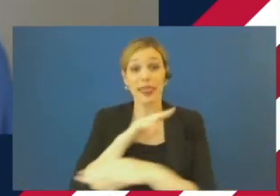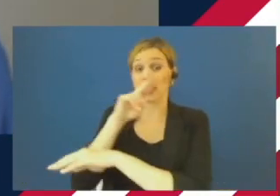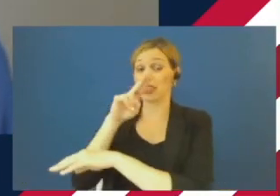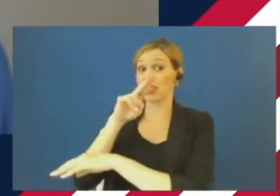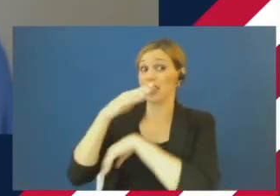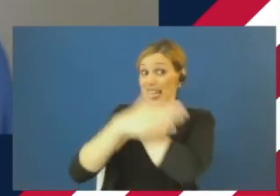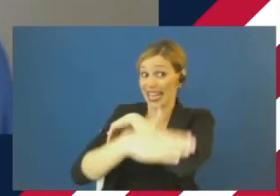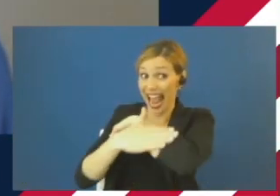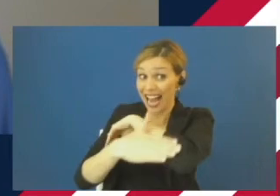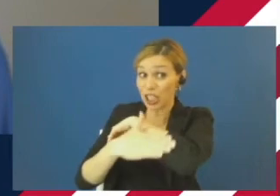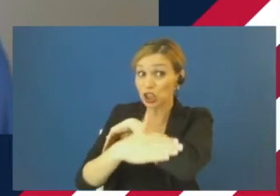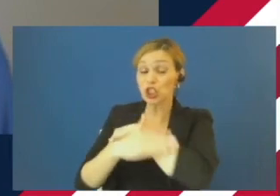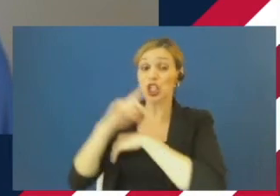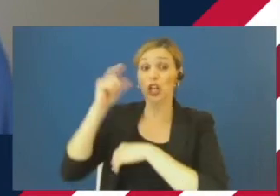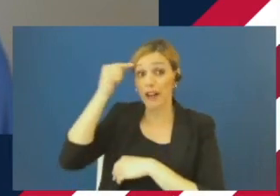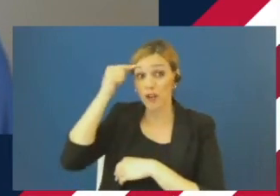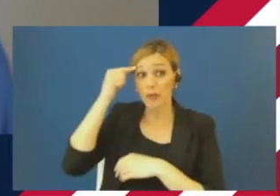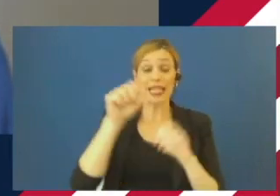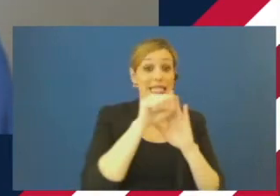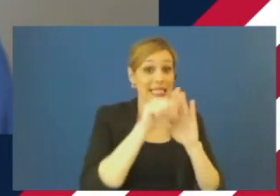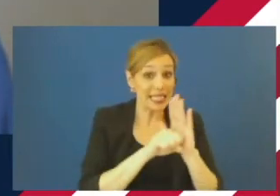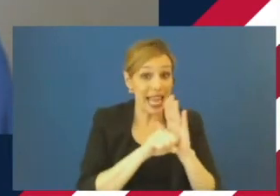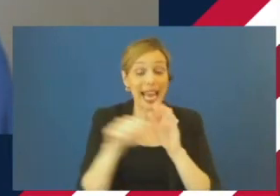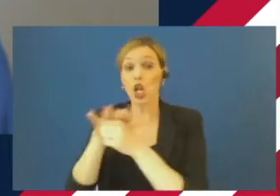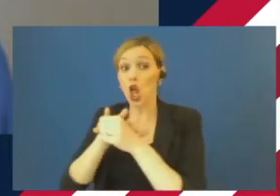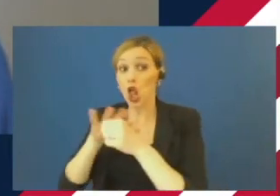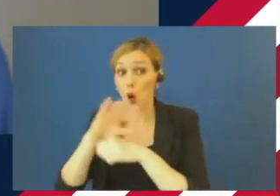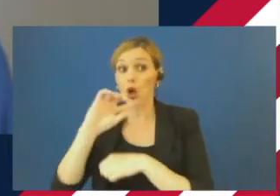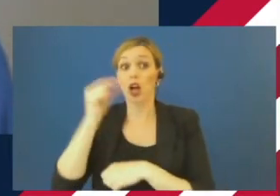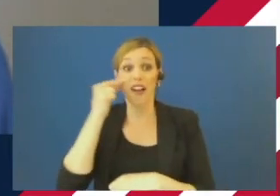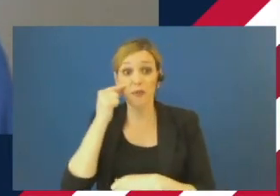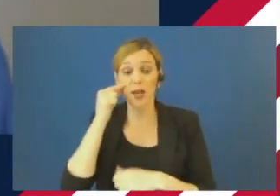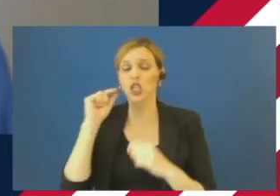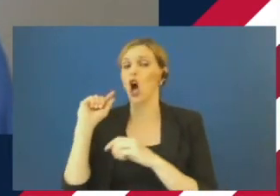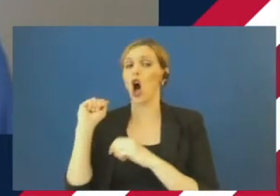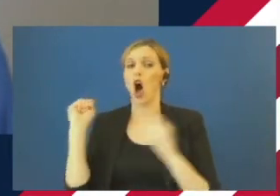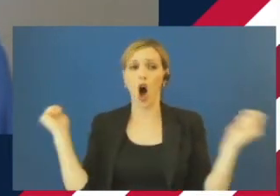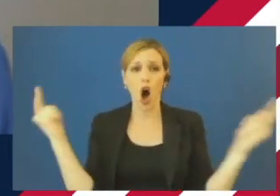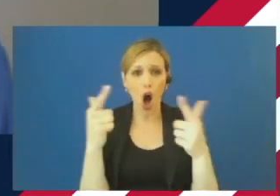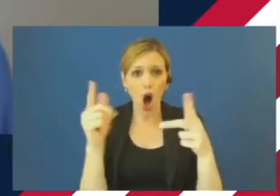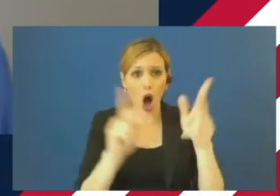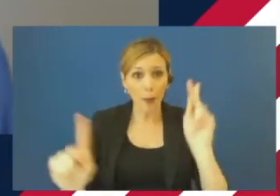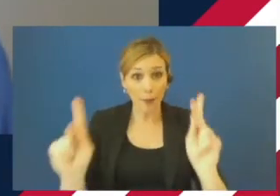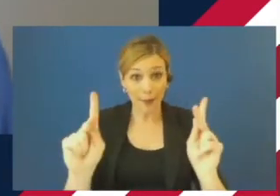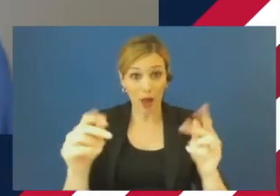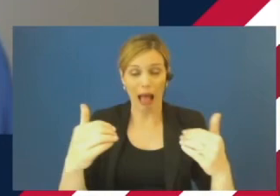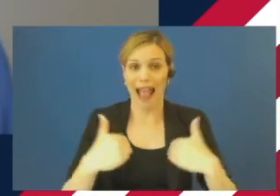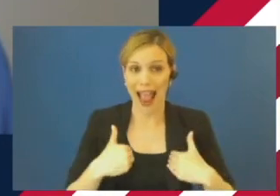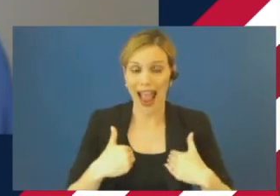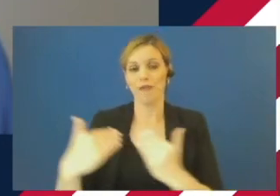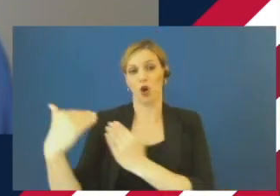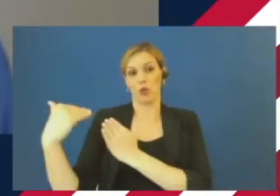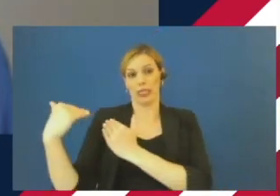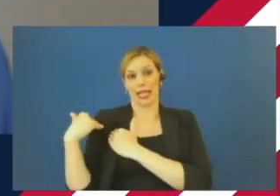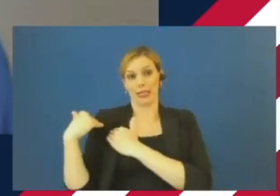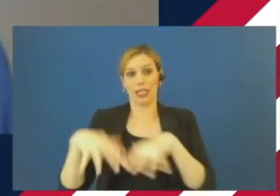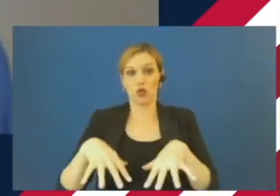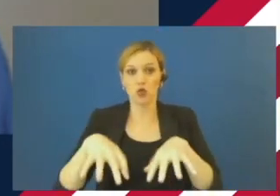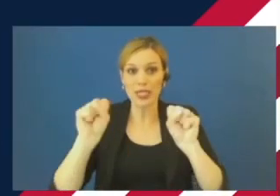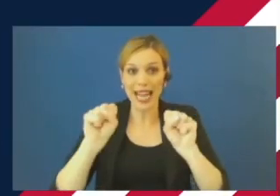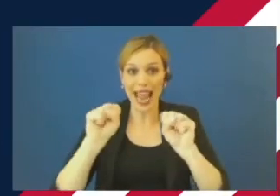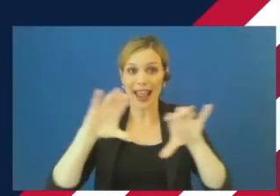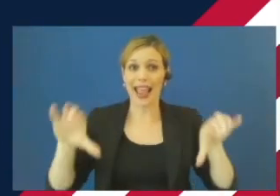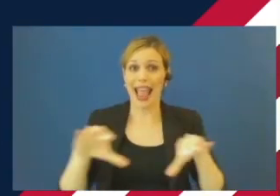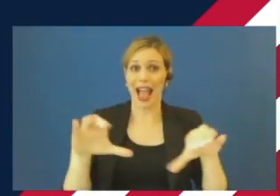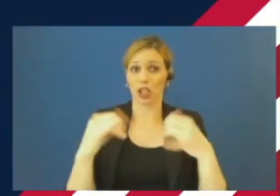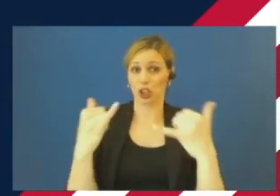state and local governments, and us as individuals all have a responsibility to step in and take action now. Well, I thank you for